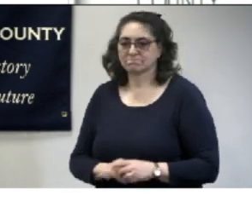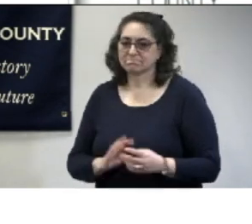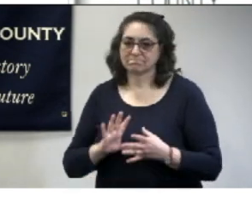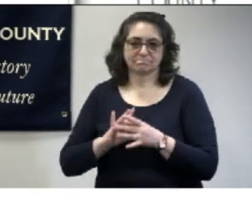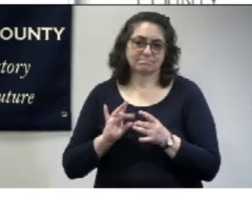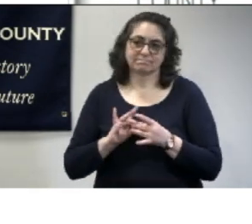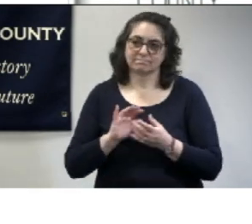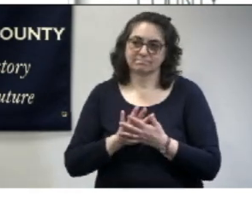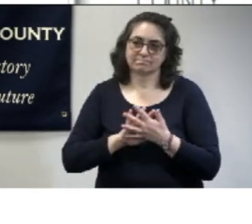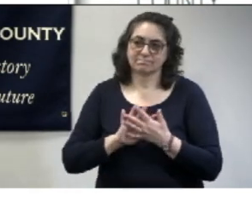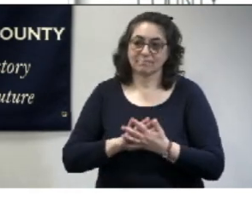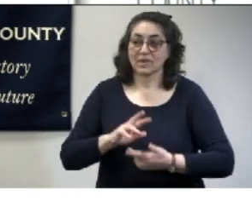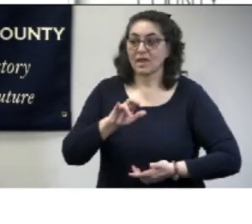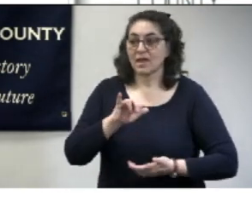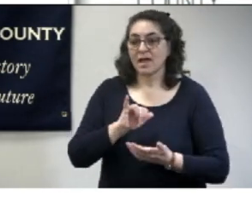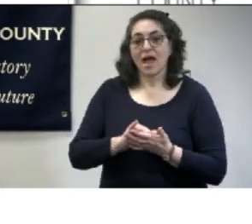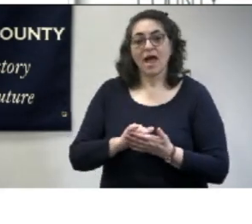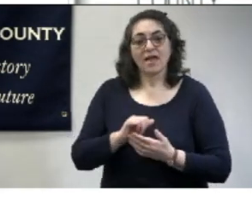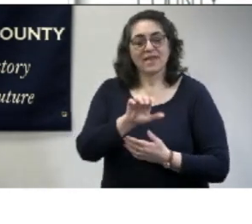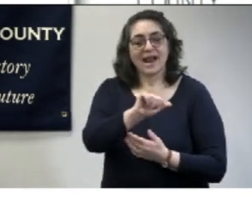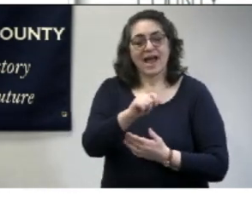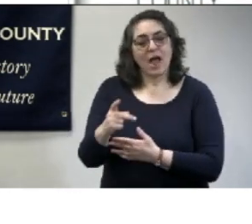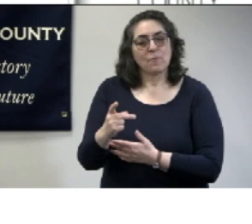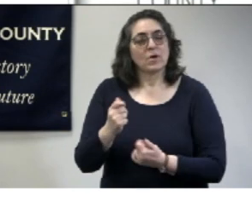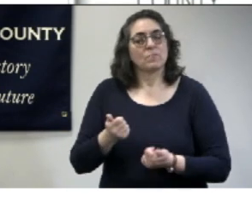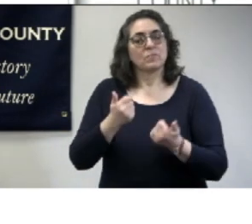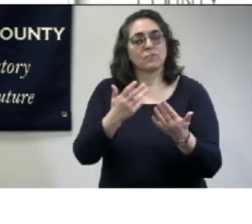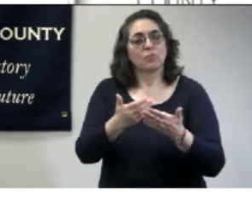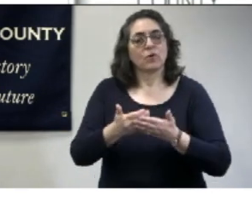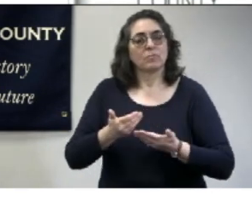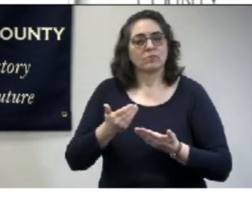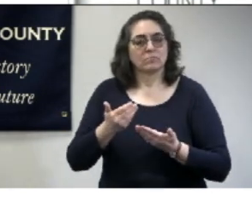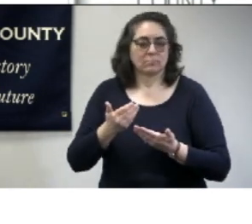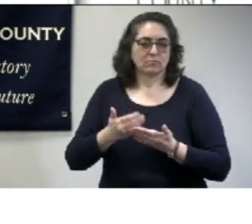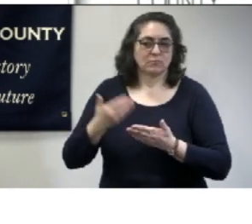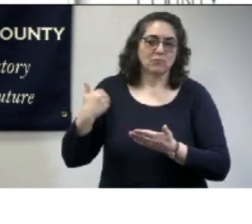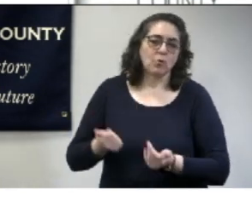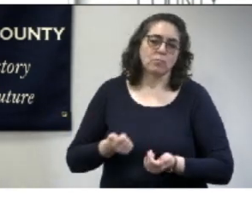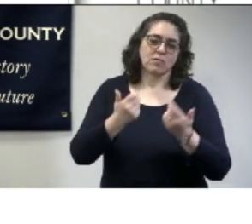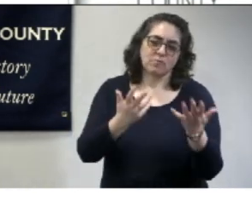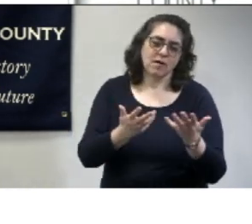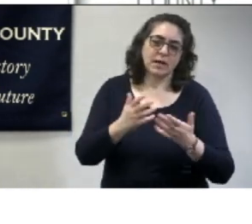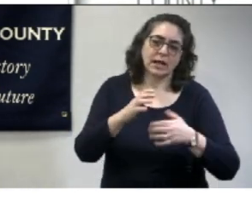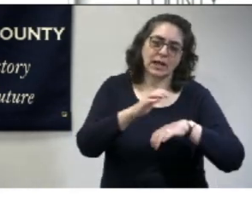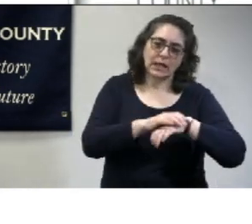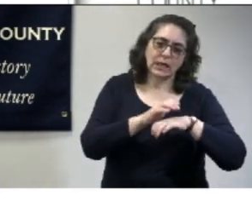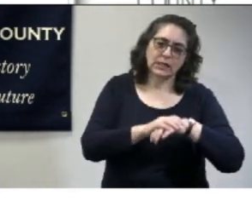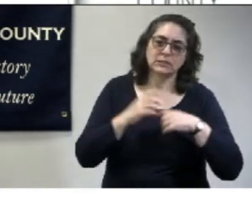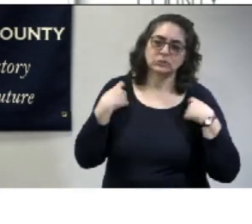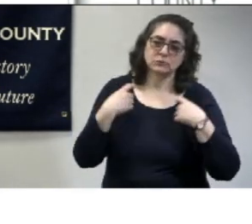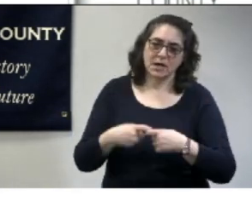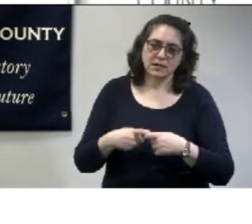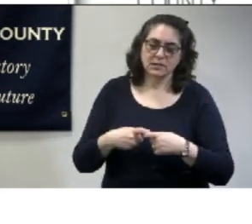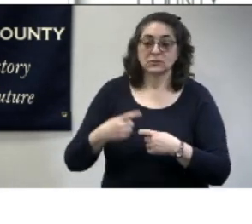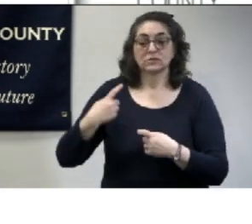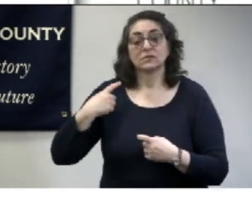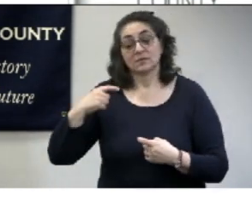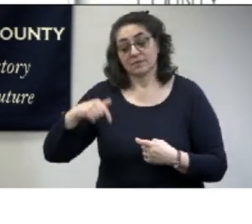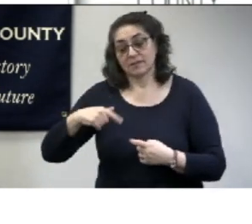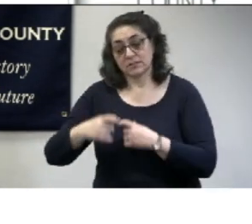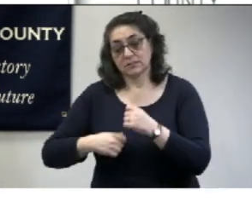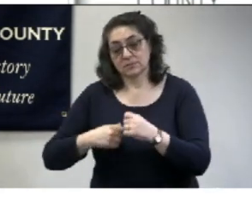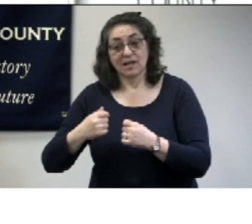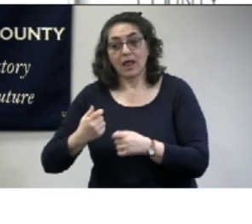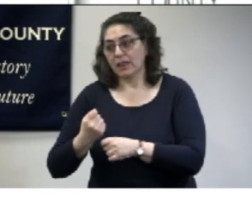So the application previously provided us with only English and Spanish. In 2023, we made sure to add Arabic language as